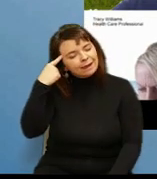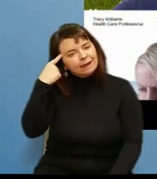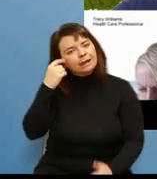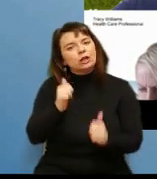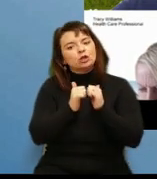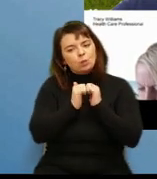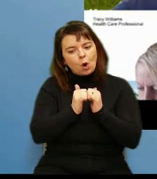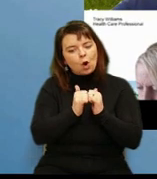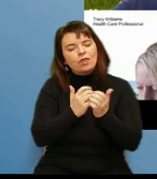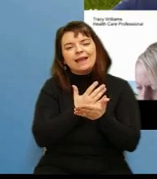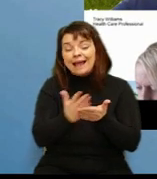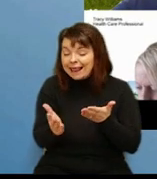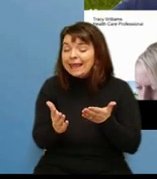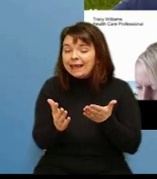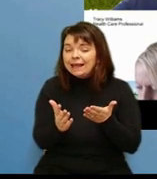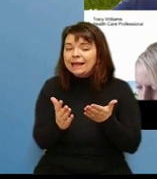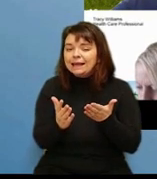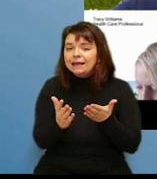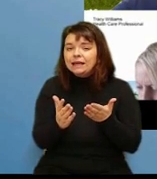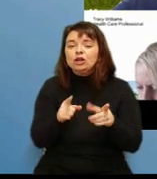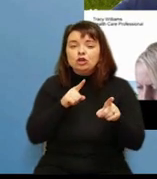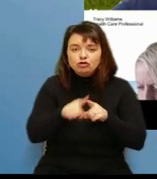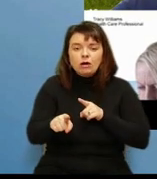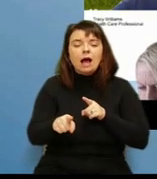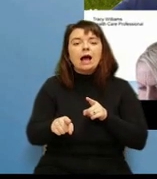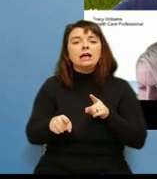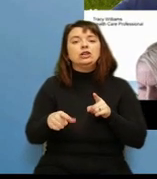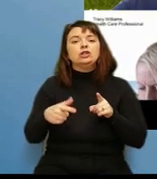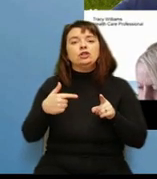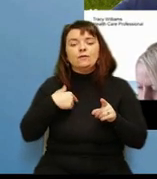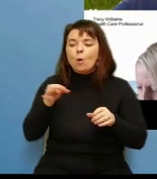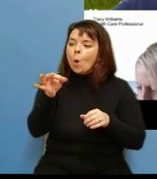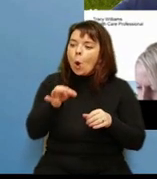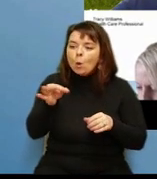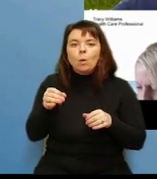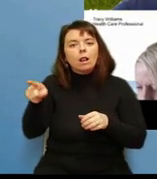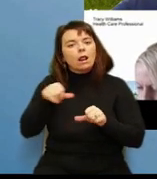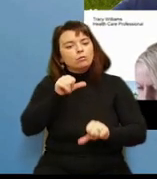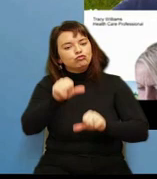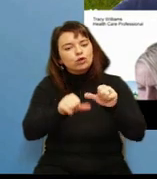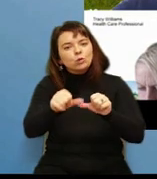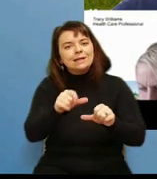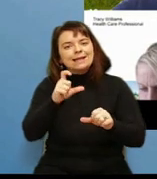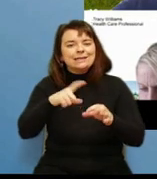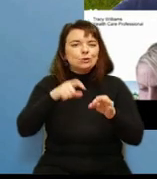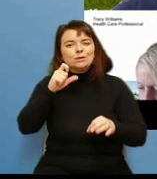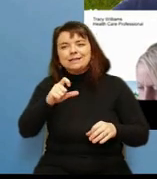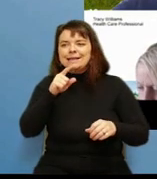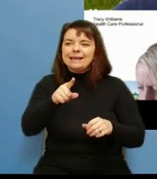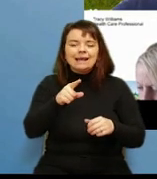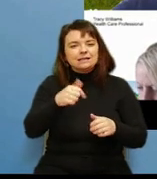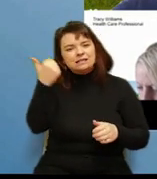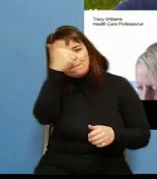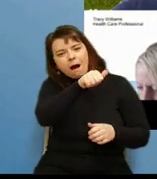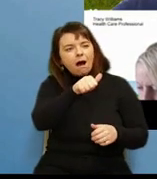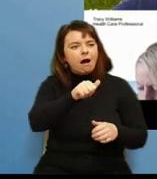of a regulator, a statutory regulator, but I do think it's worth, and clearly is, continuing to strive to have